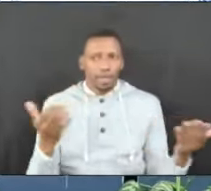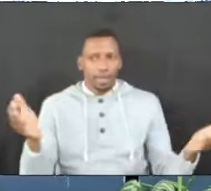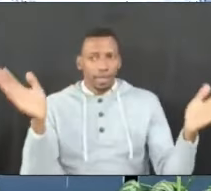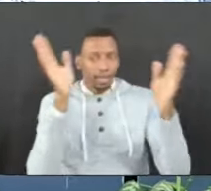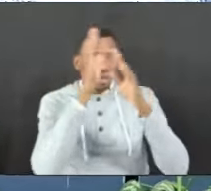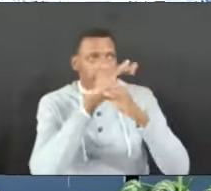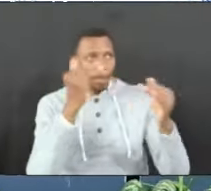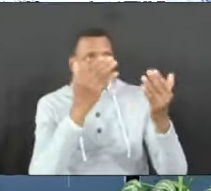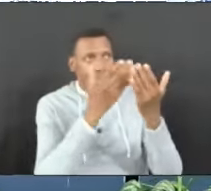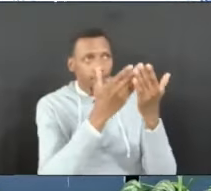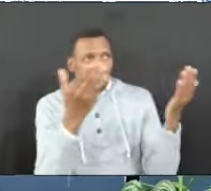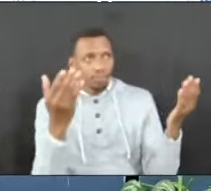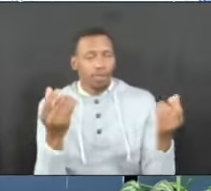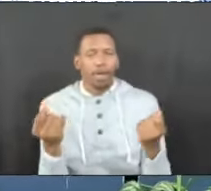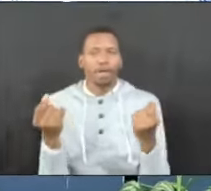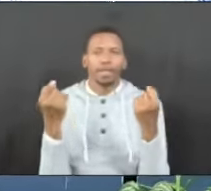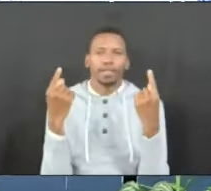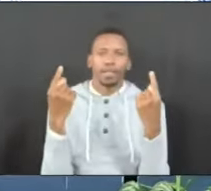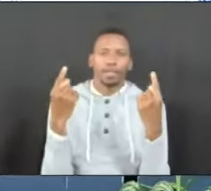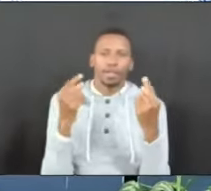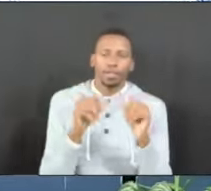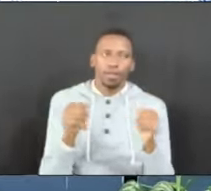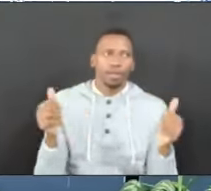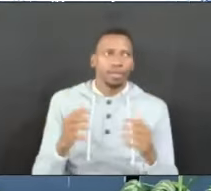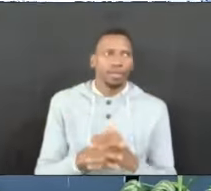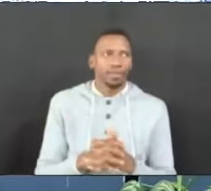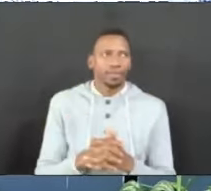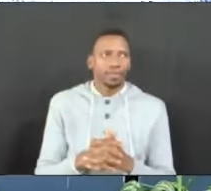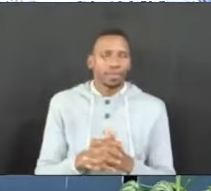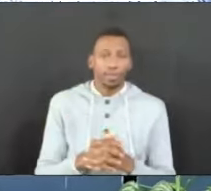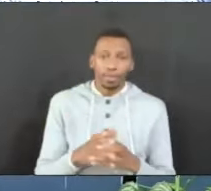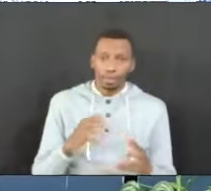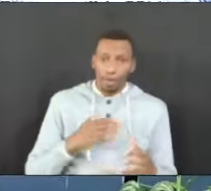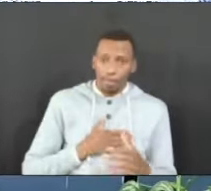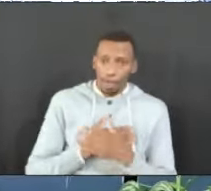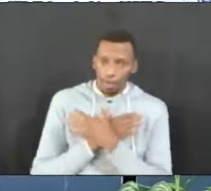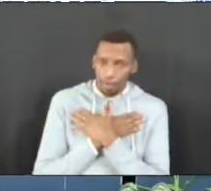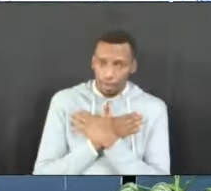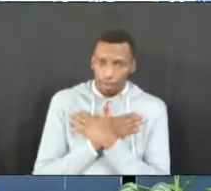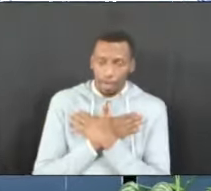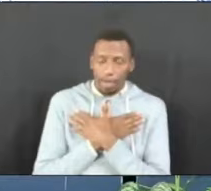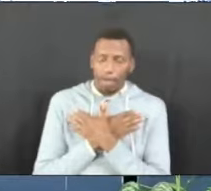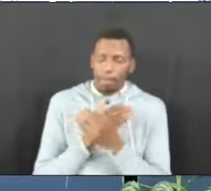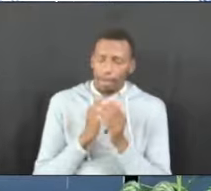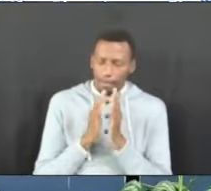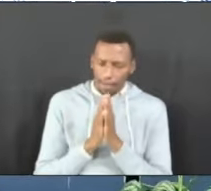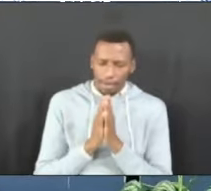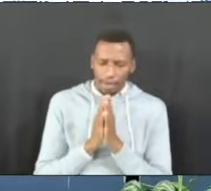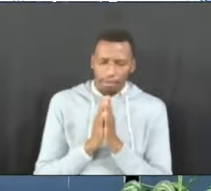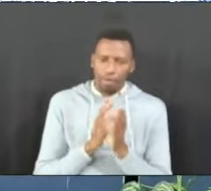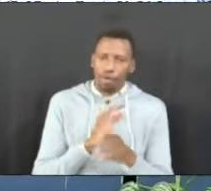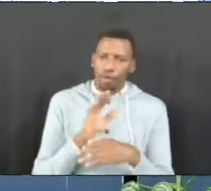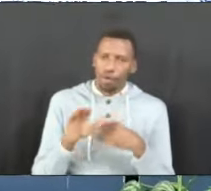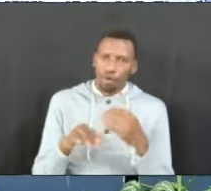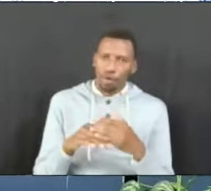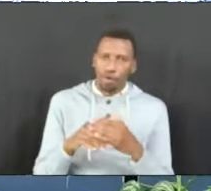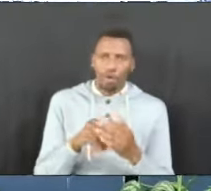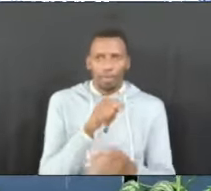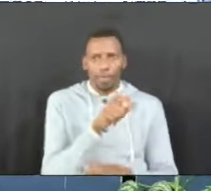David almost understood. Hello. It is my prayer that we too may get a glimpse of this.